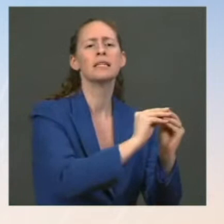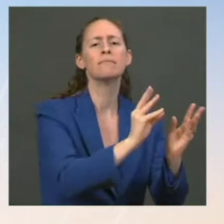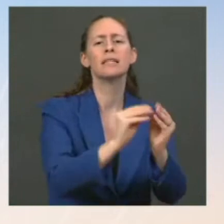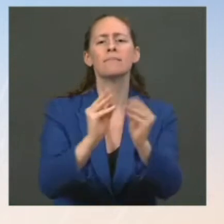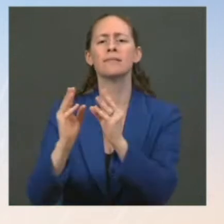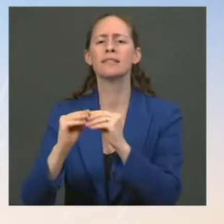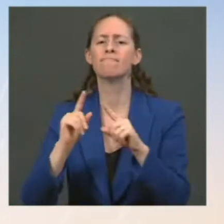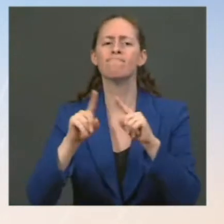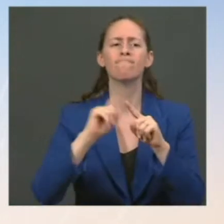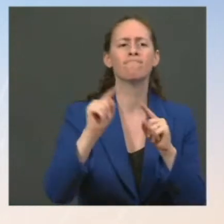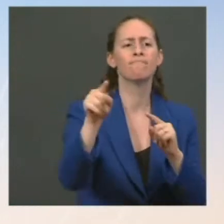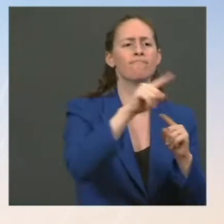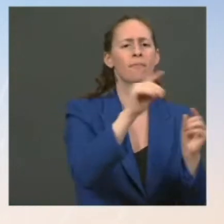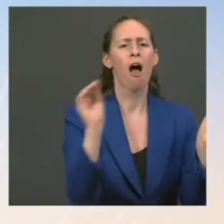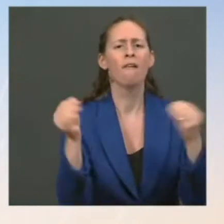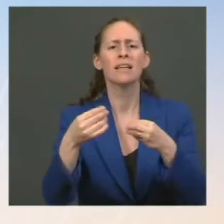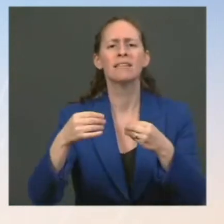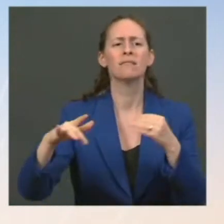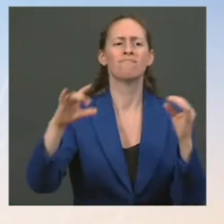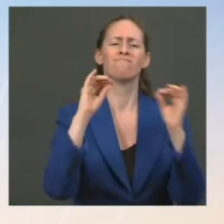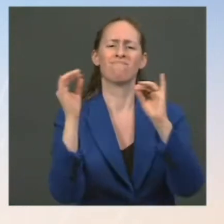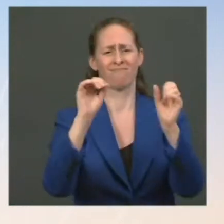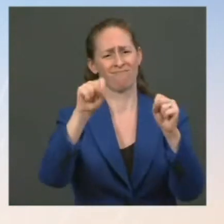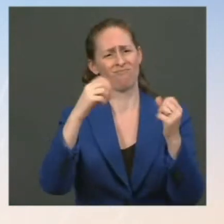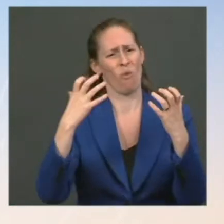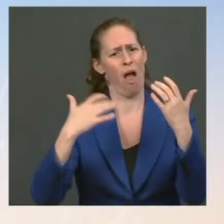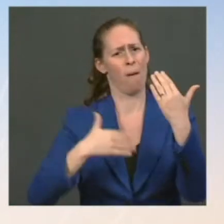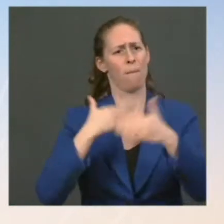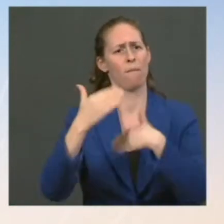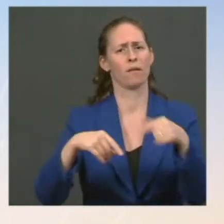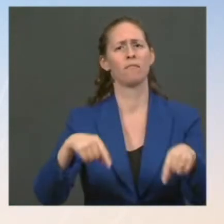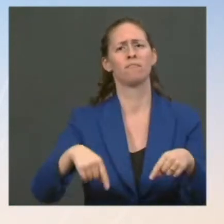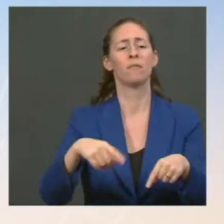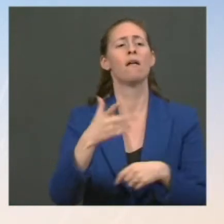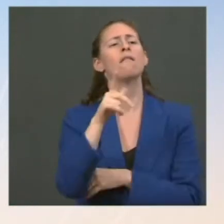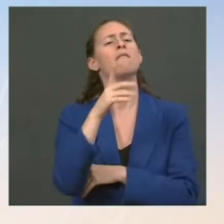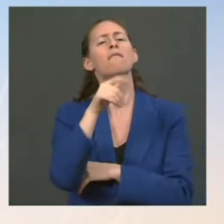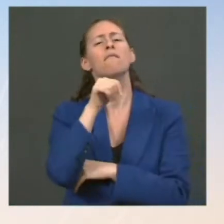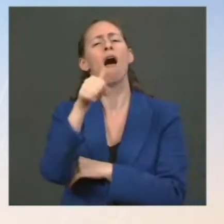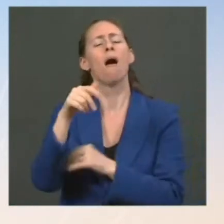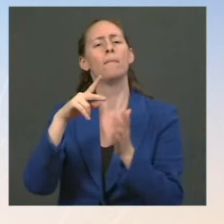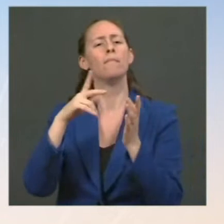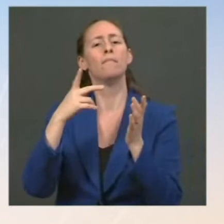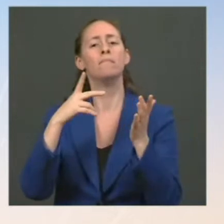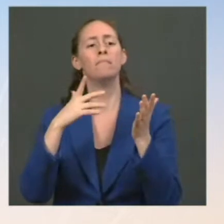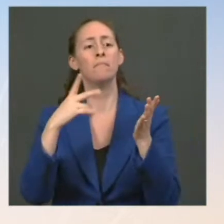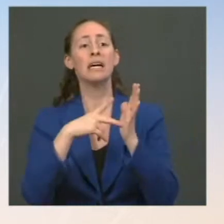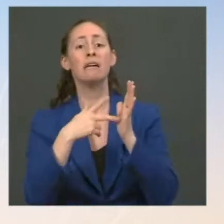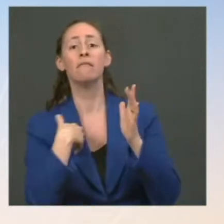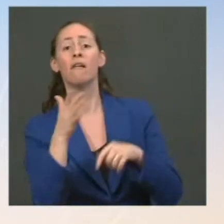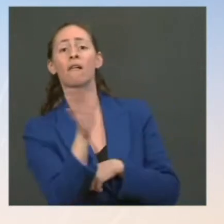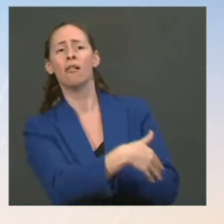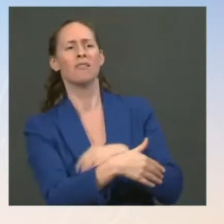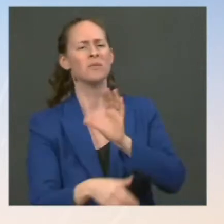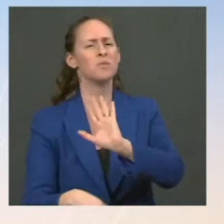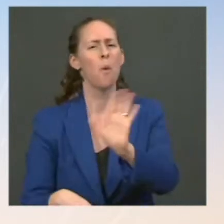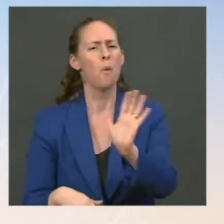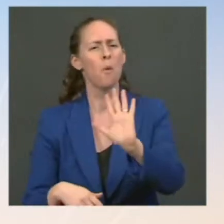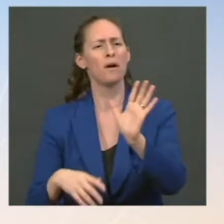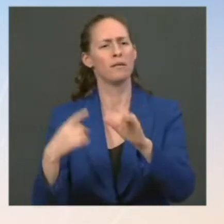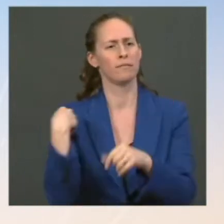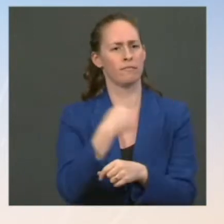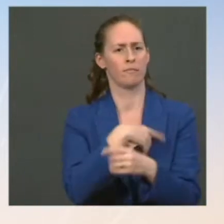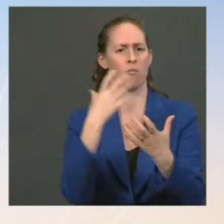every component forward. And it was not an intentional oversight. I was trying to add the components of the reconciliation package